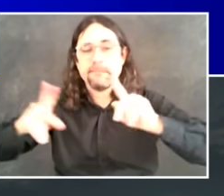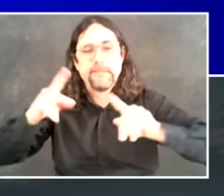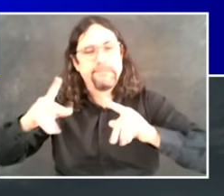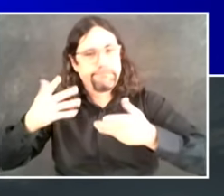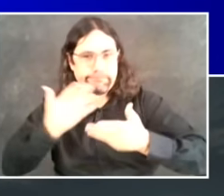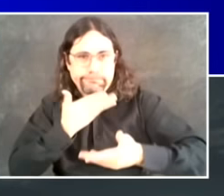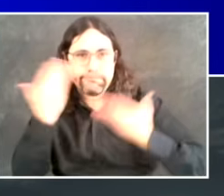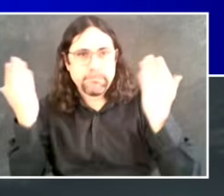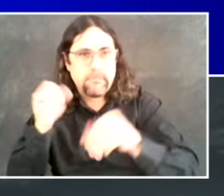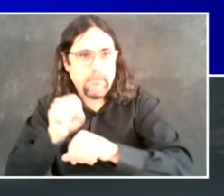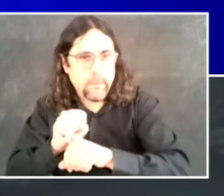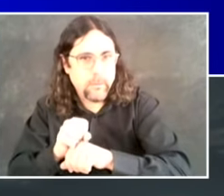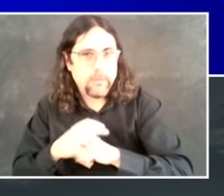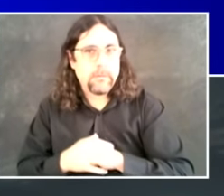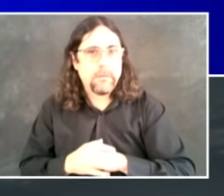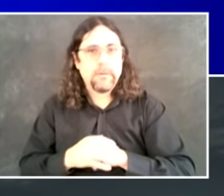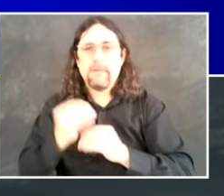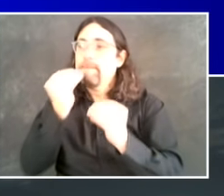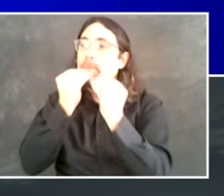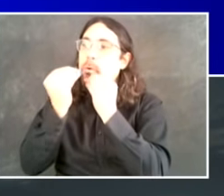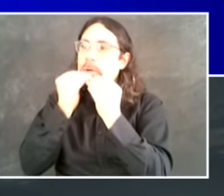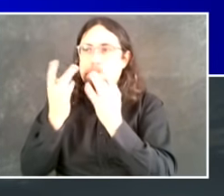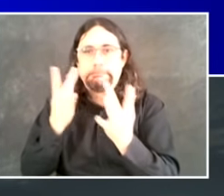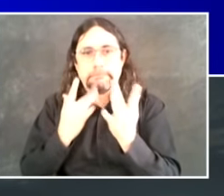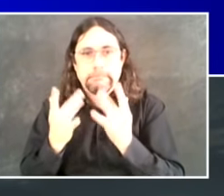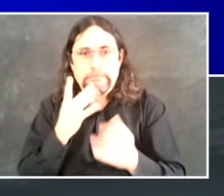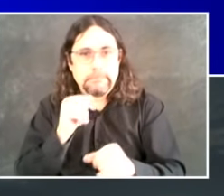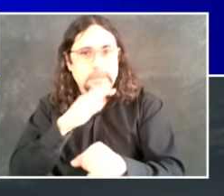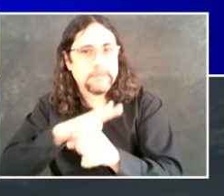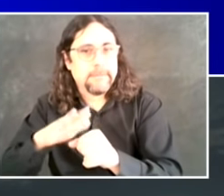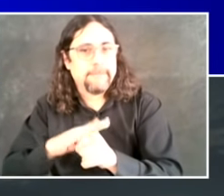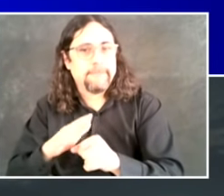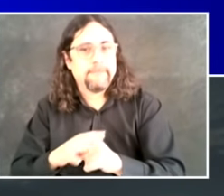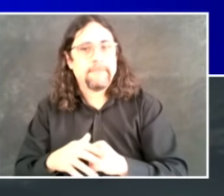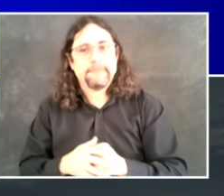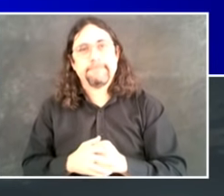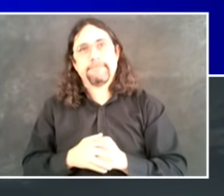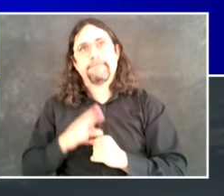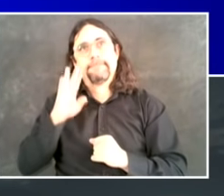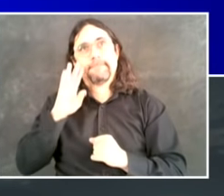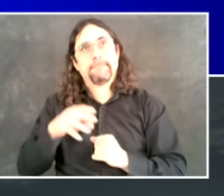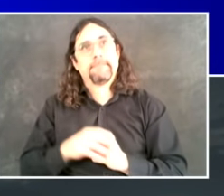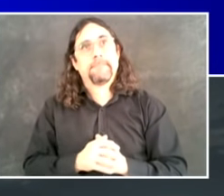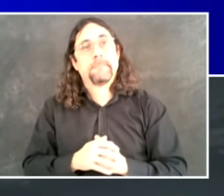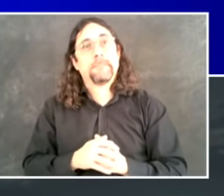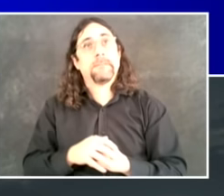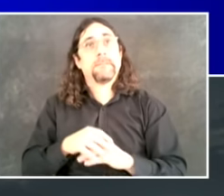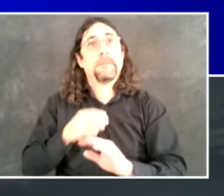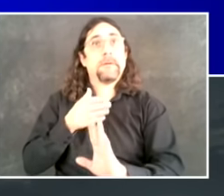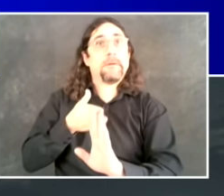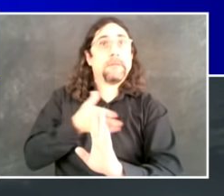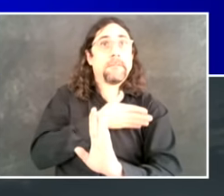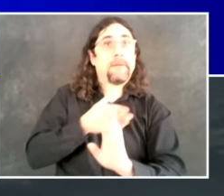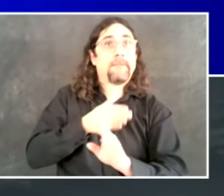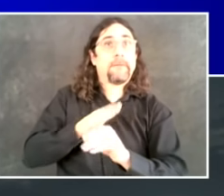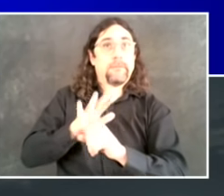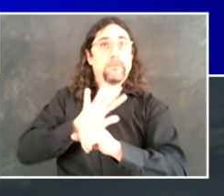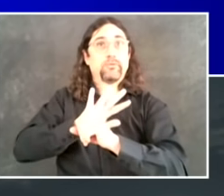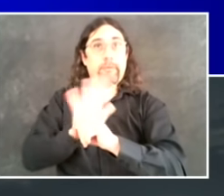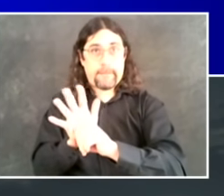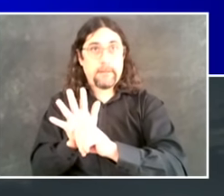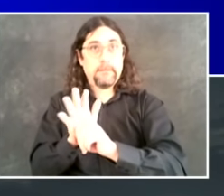about 1.2 million New Yorkers, and this is a very sad reality. 1.2 million New Yorkers experience some amount of